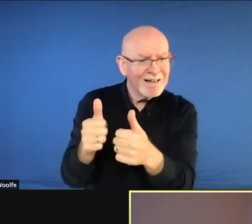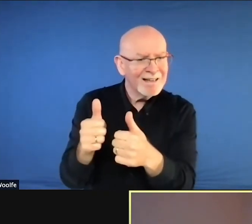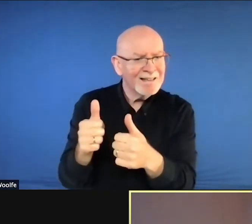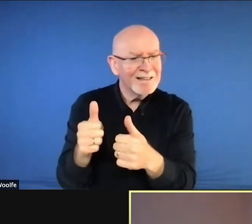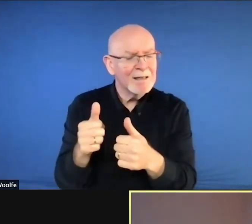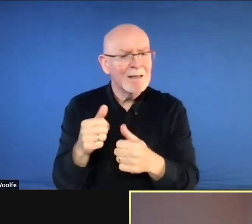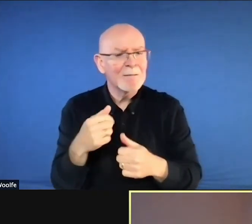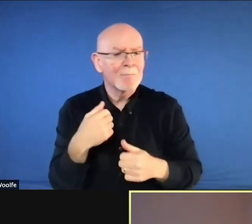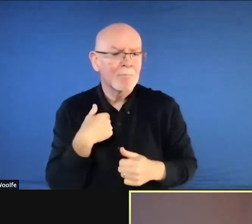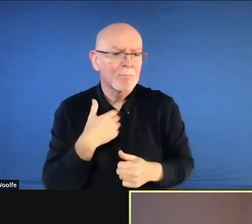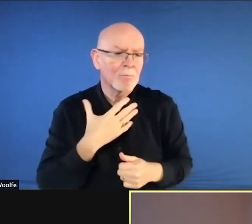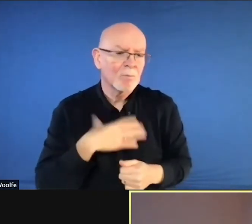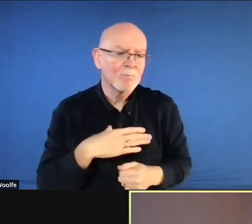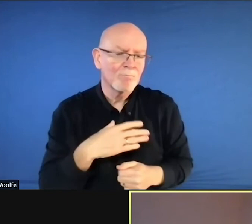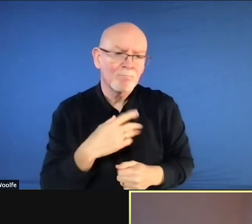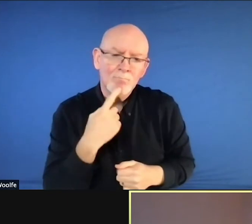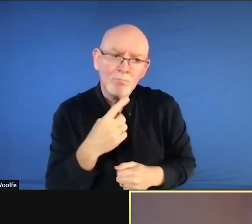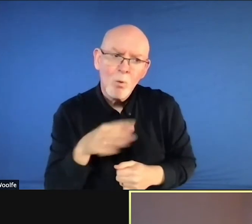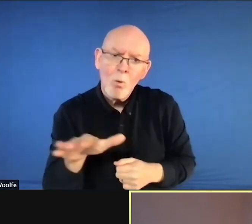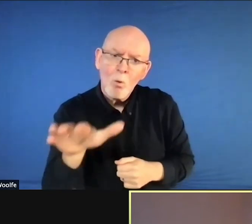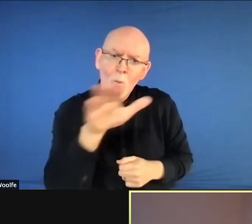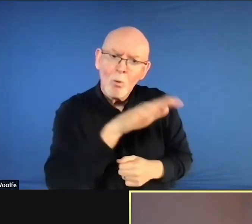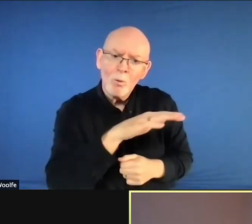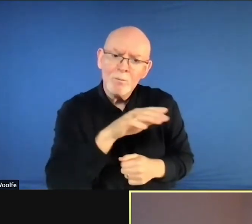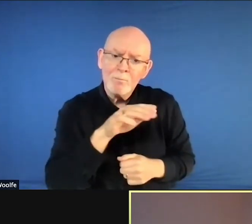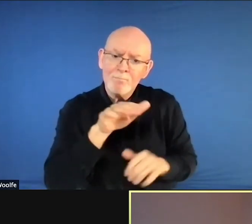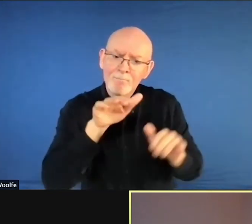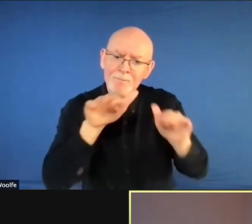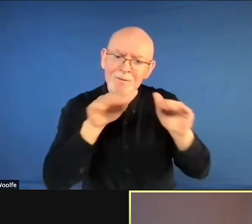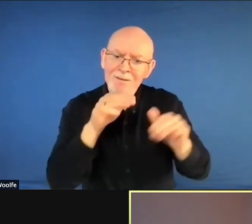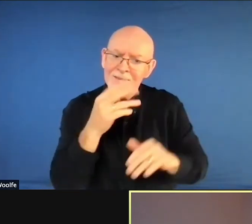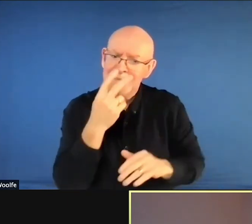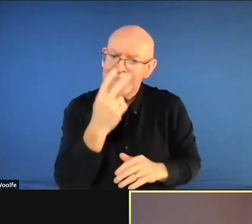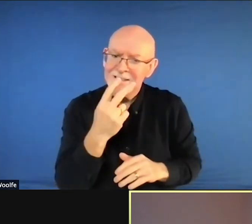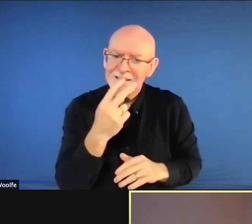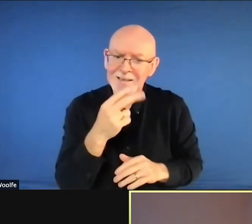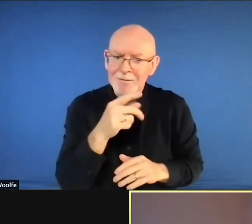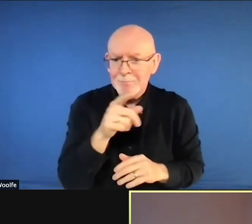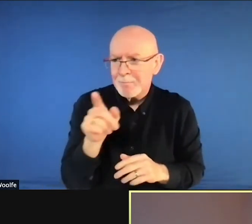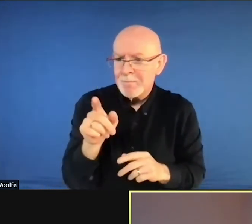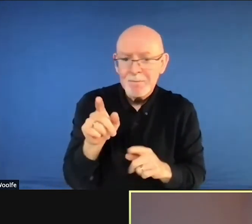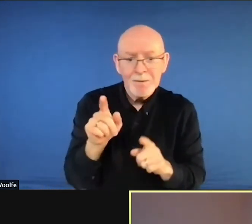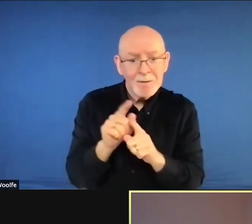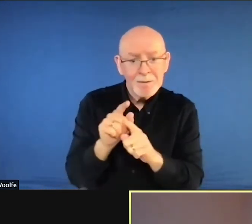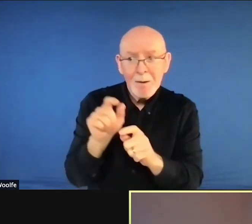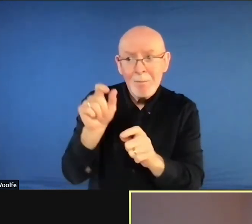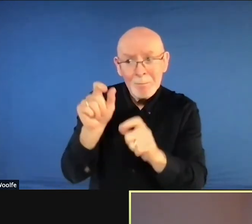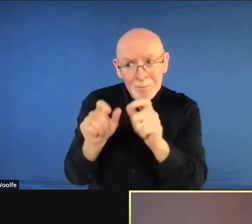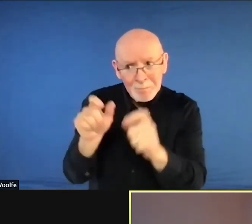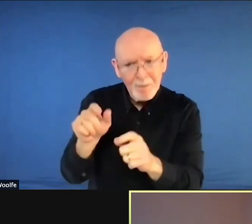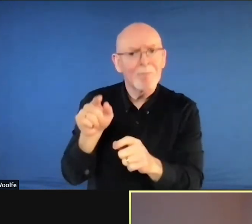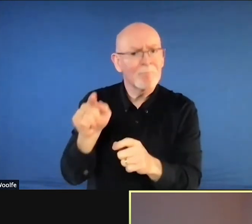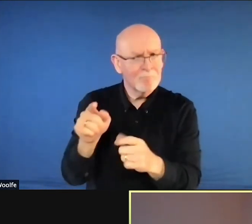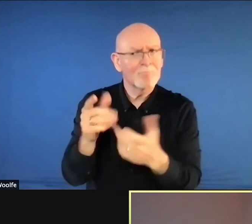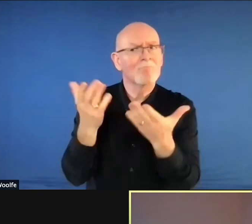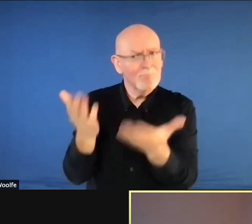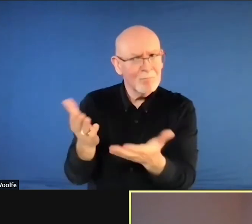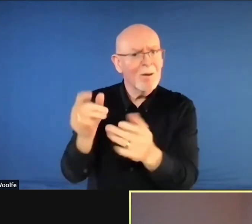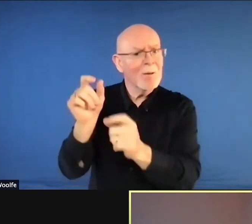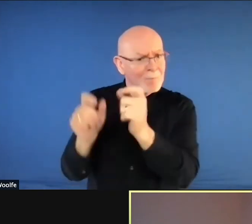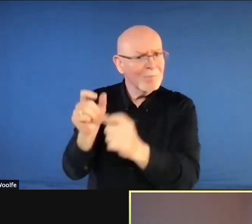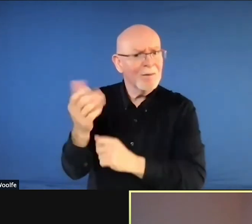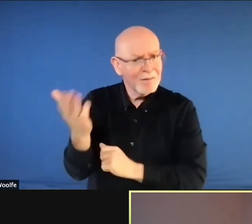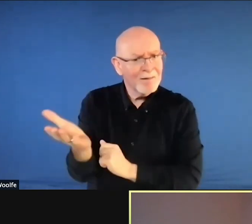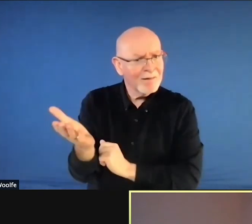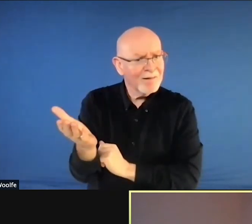look at people as people to begin with, and from the get-go not have